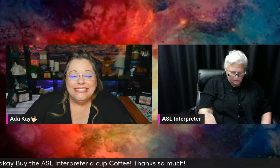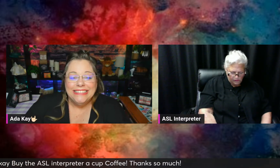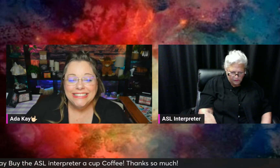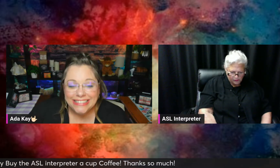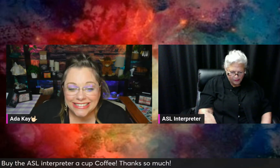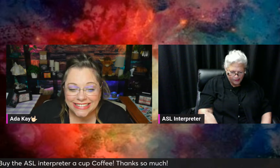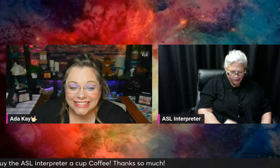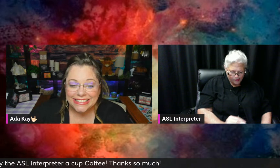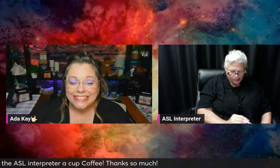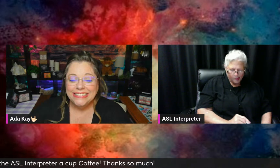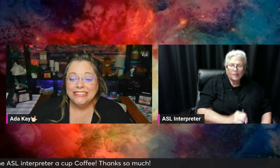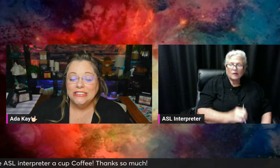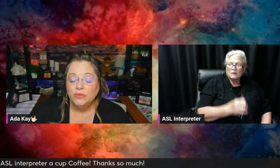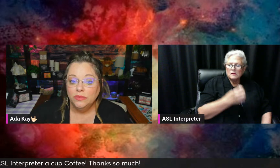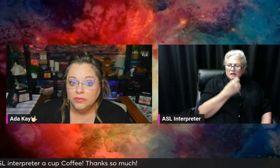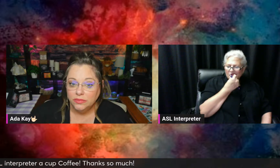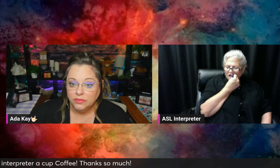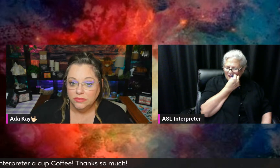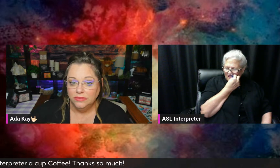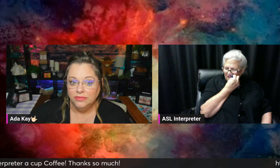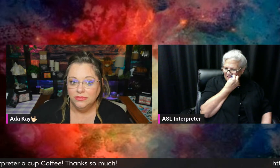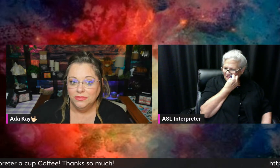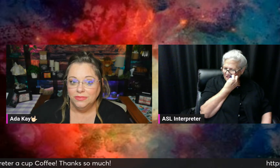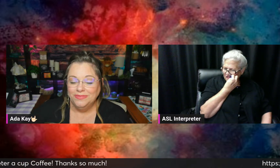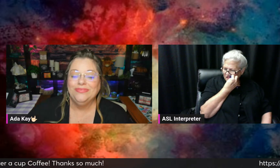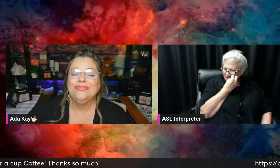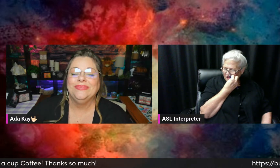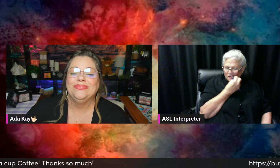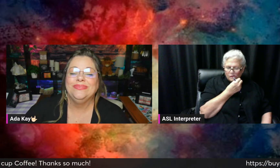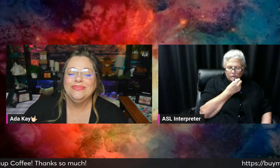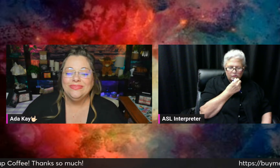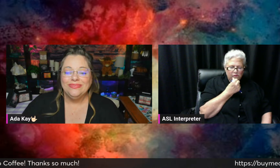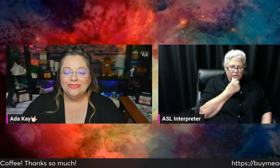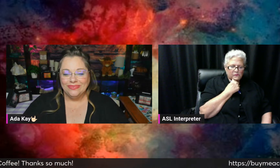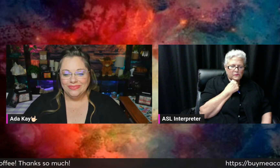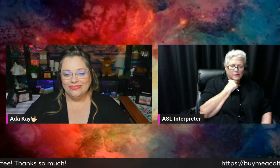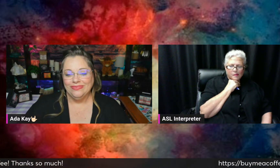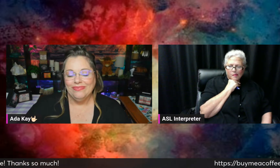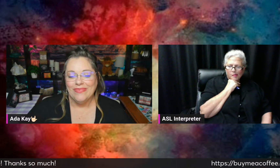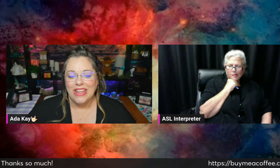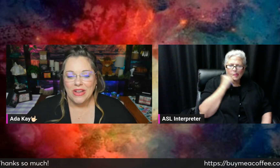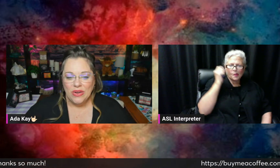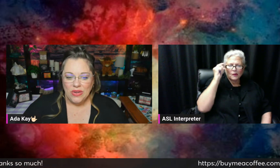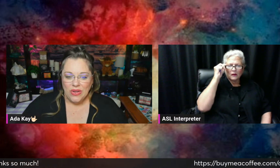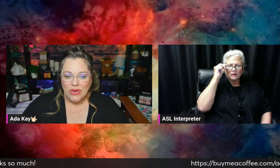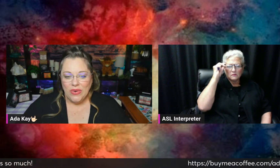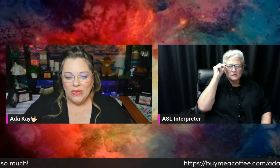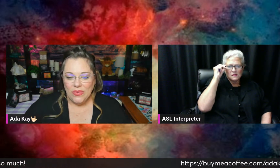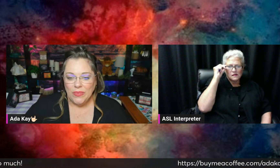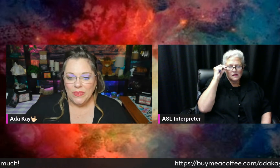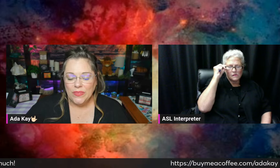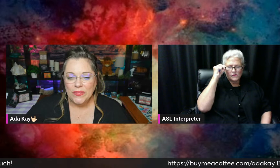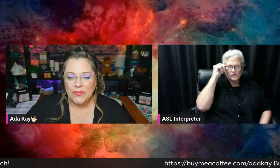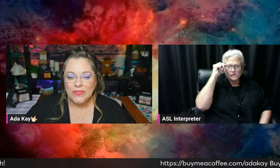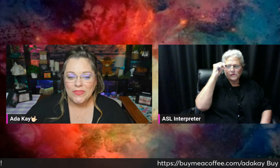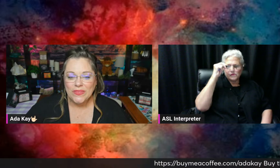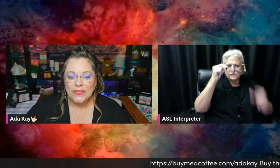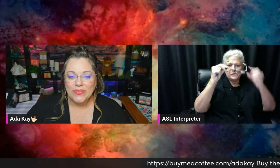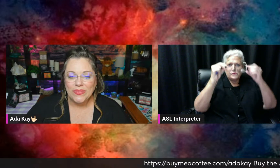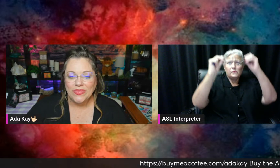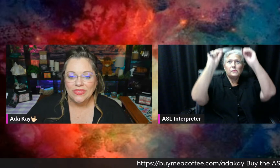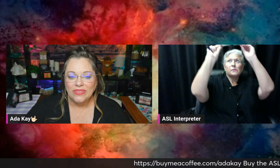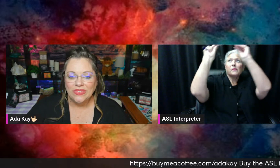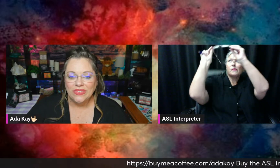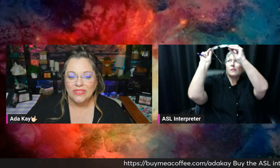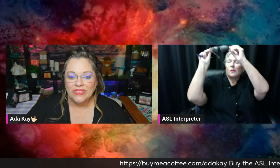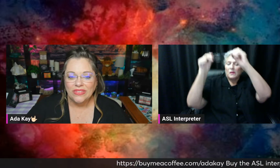so impressed, but watching them watch you, it was so fascinating because they were looking up and